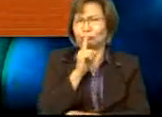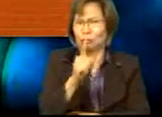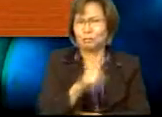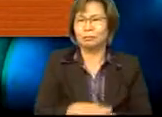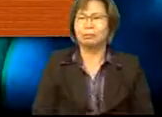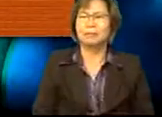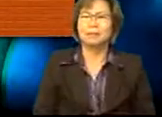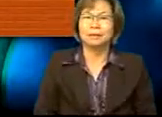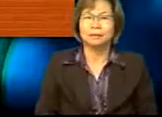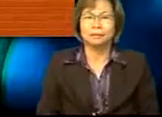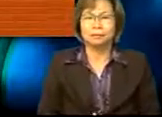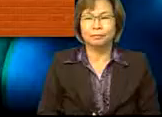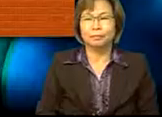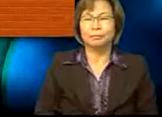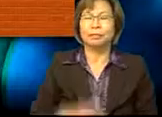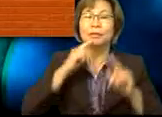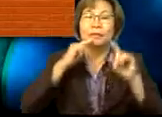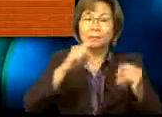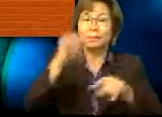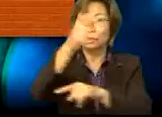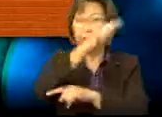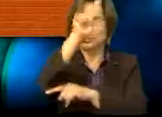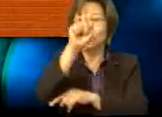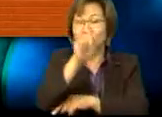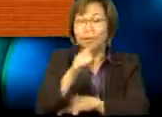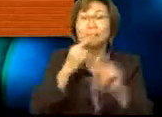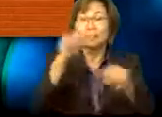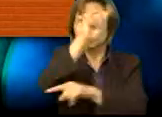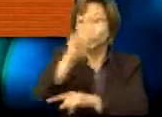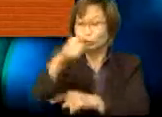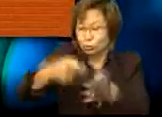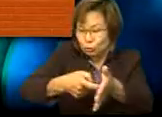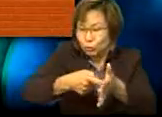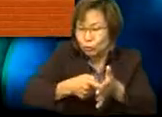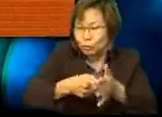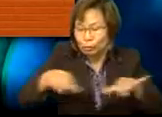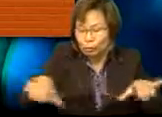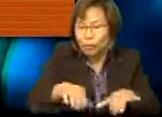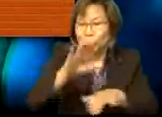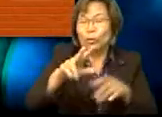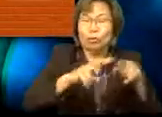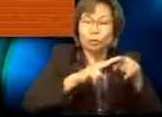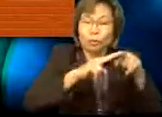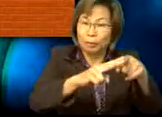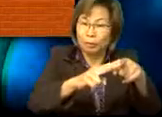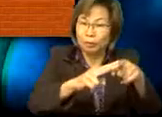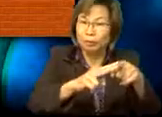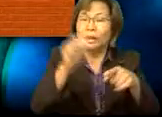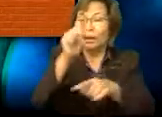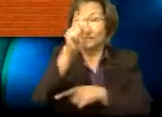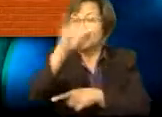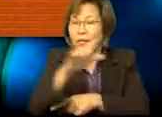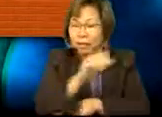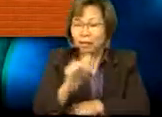In order to answer the questions, you are required to build up your vocabulary of adjectives and adverbs